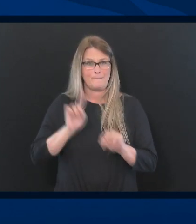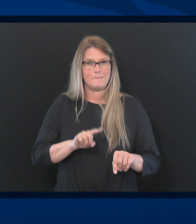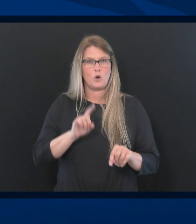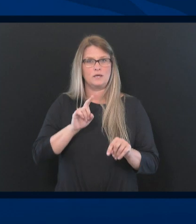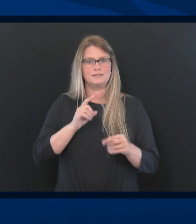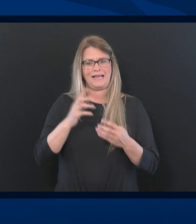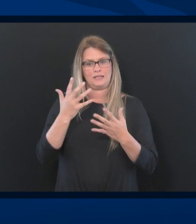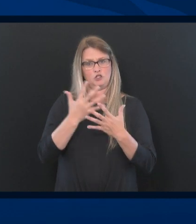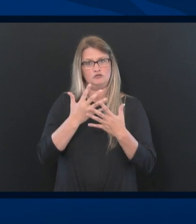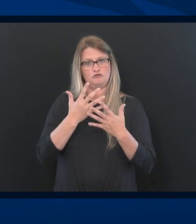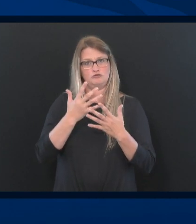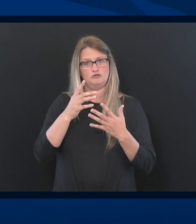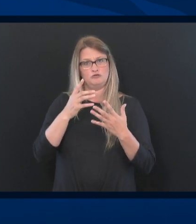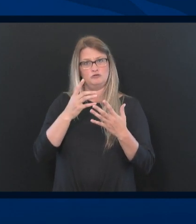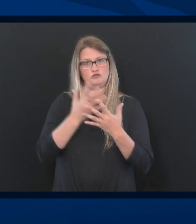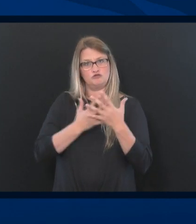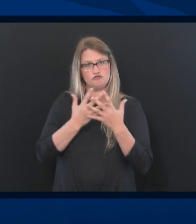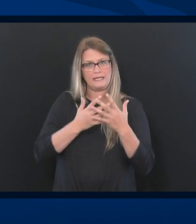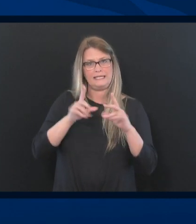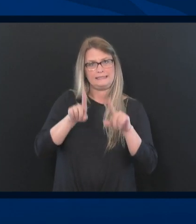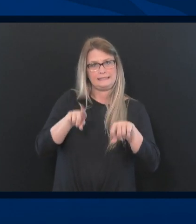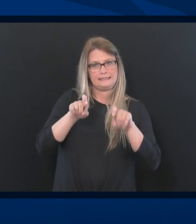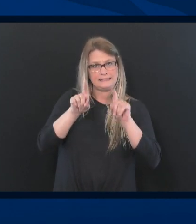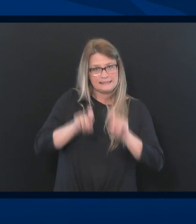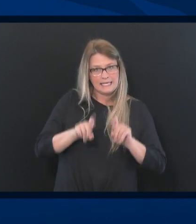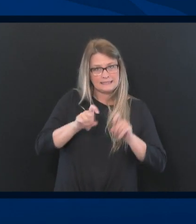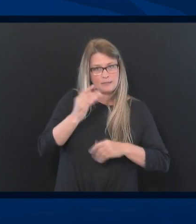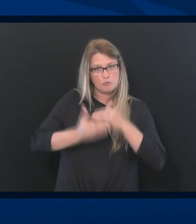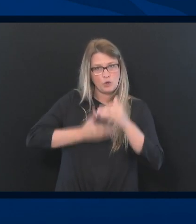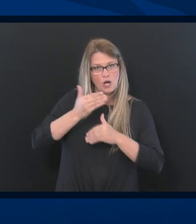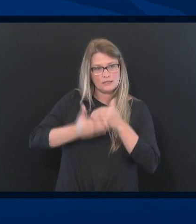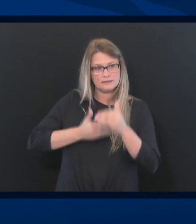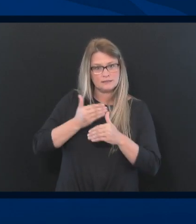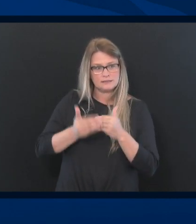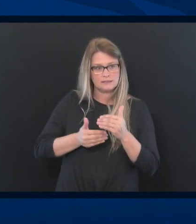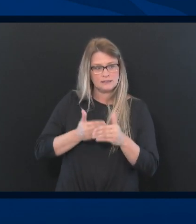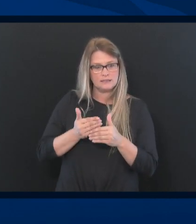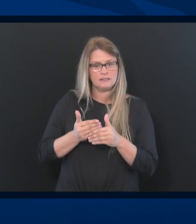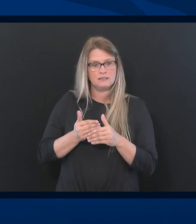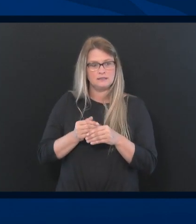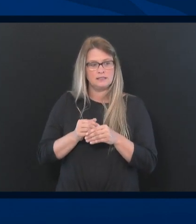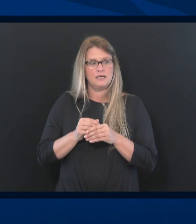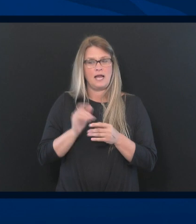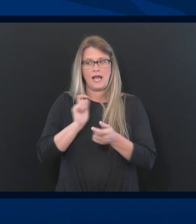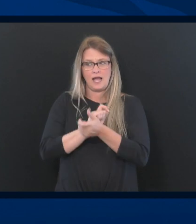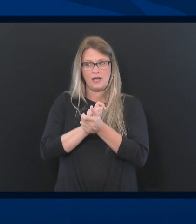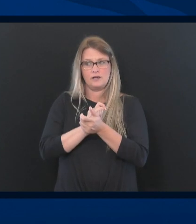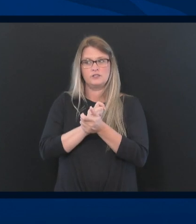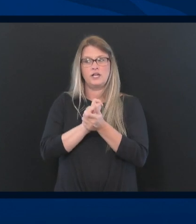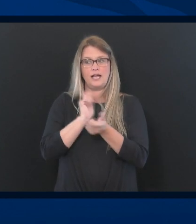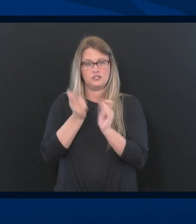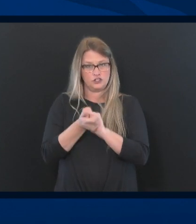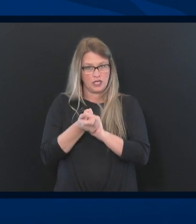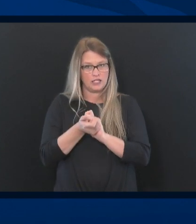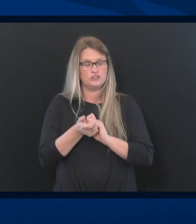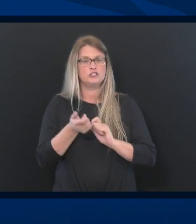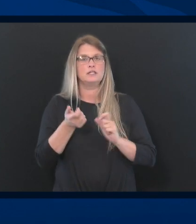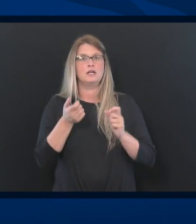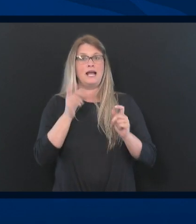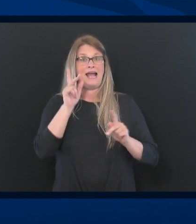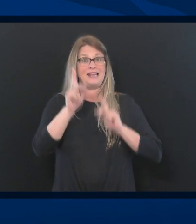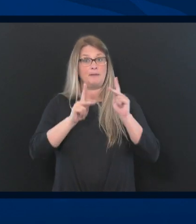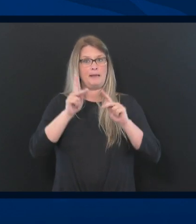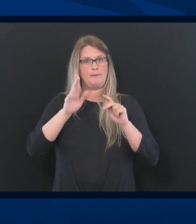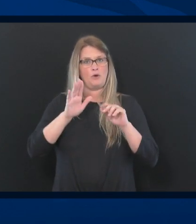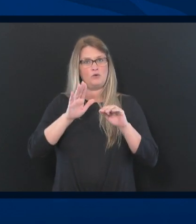screening process for patients and for workers has changed multiple times in the past several days, that people on the